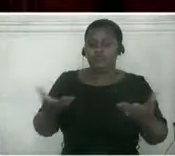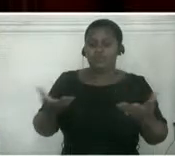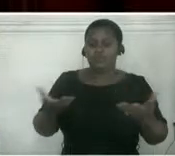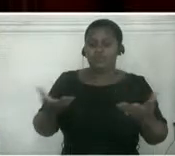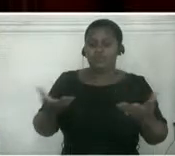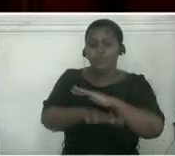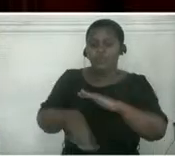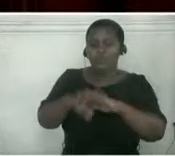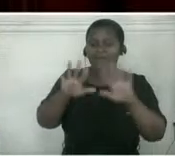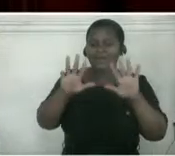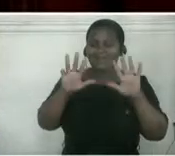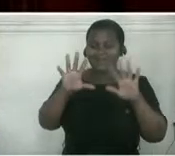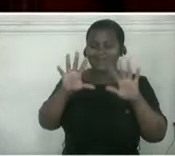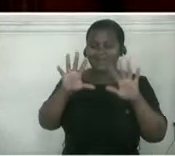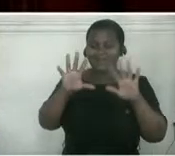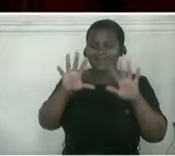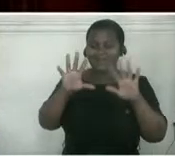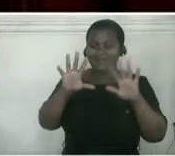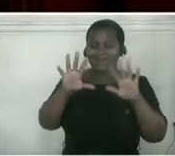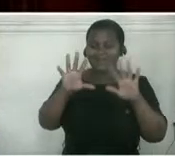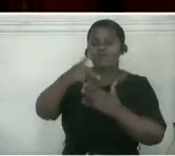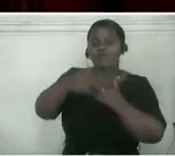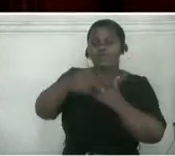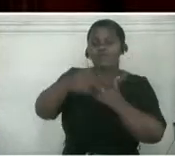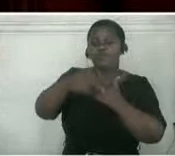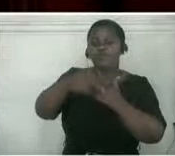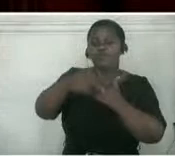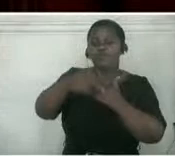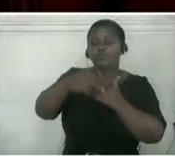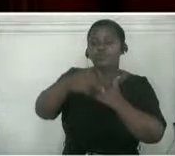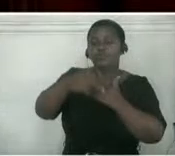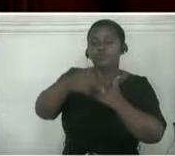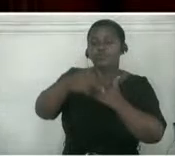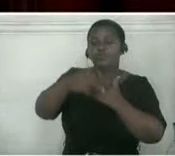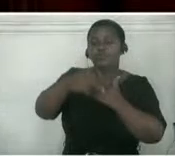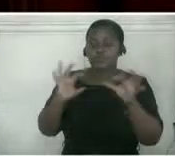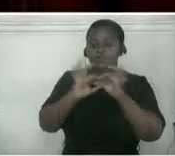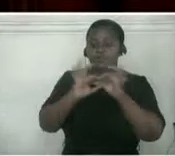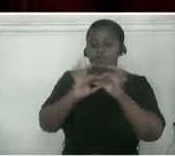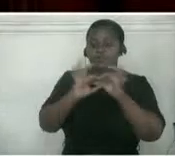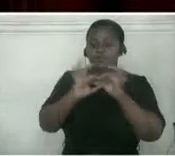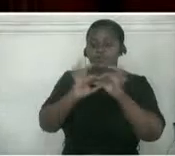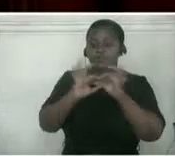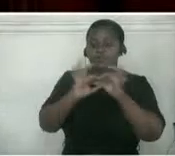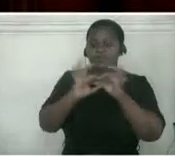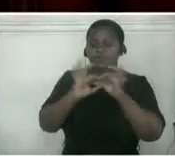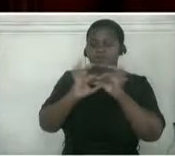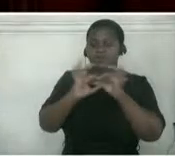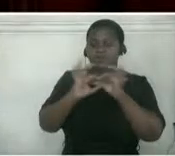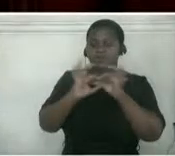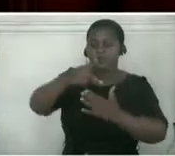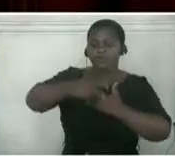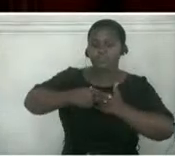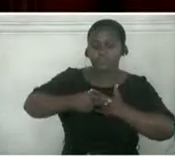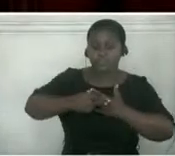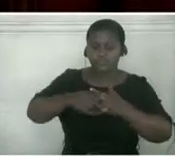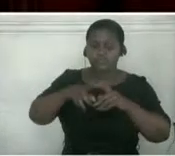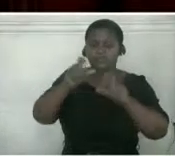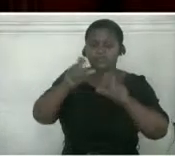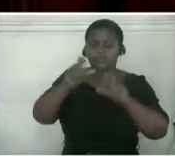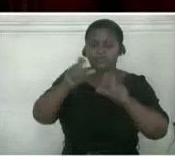The project was initiated to address issues related to the backlog of